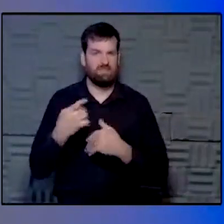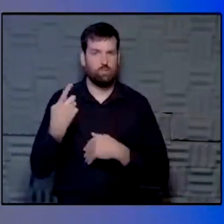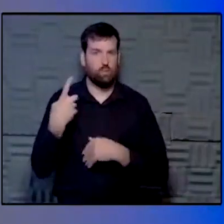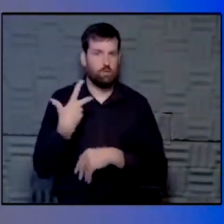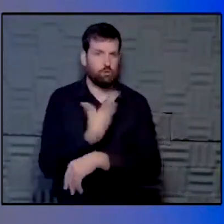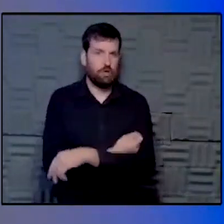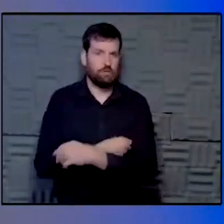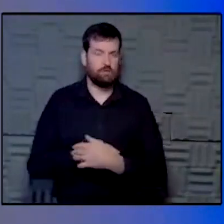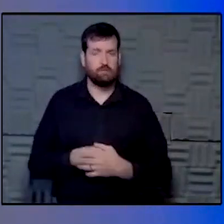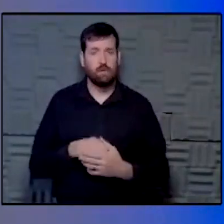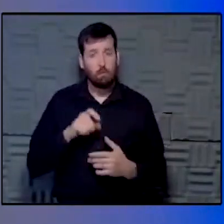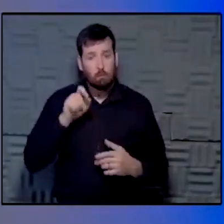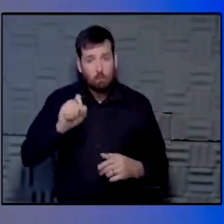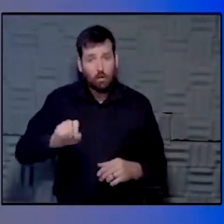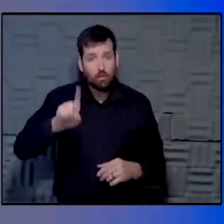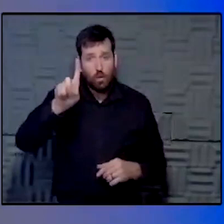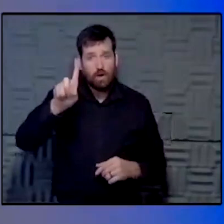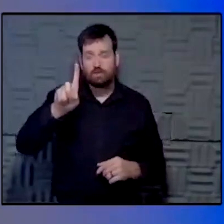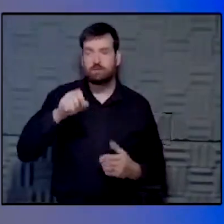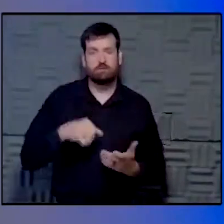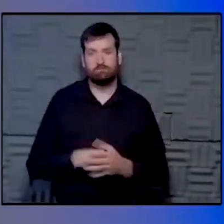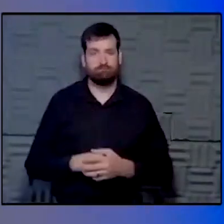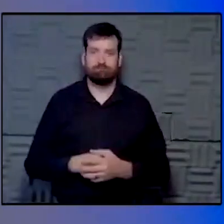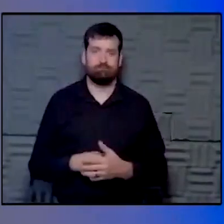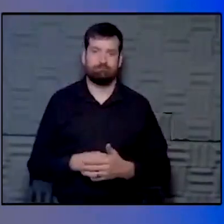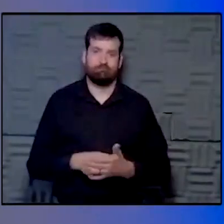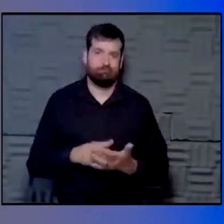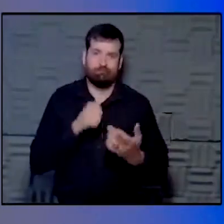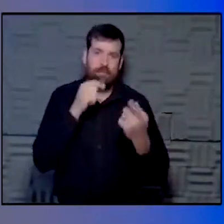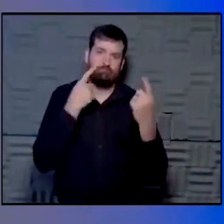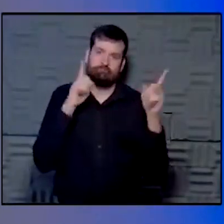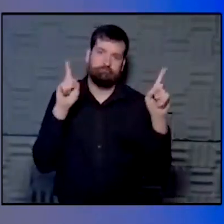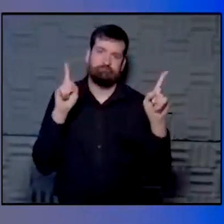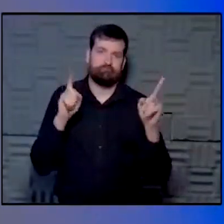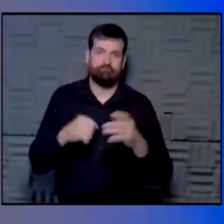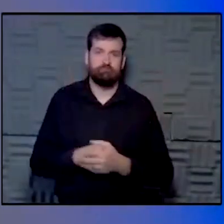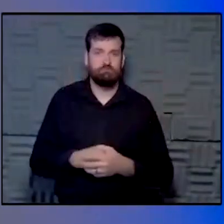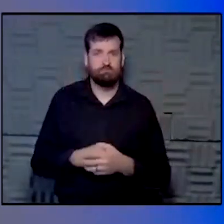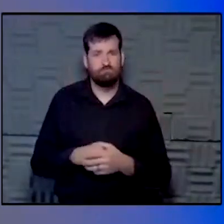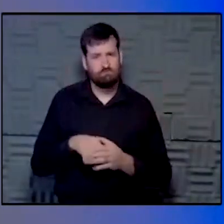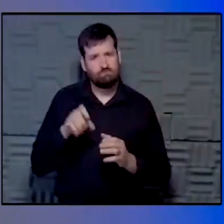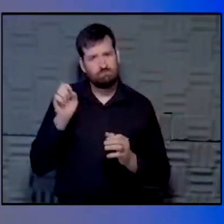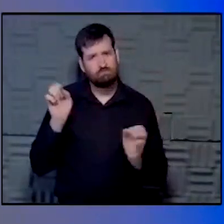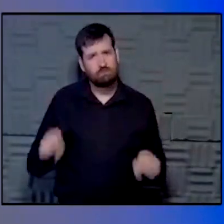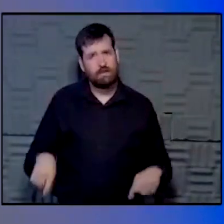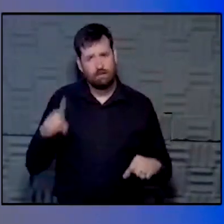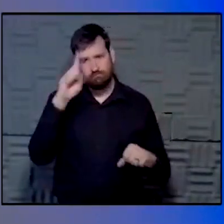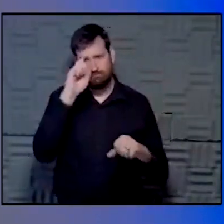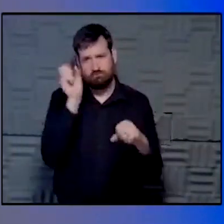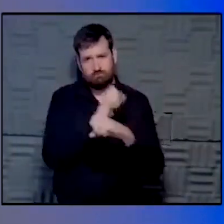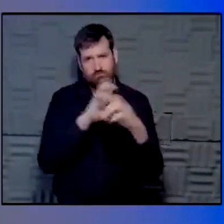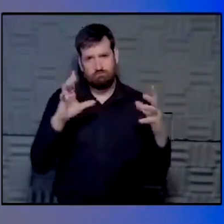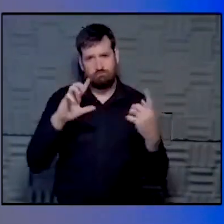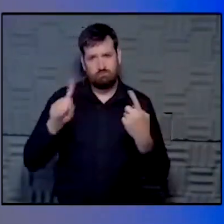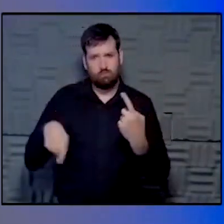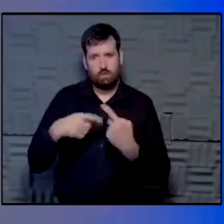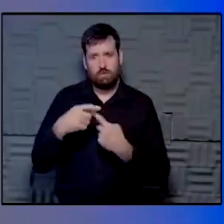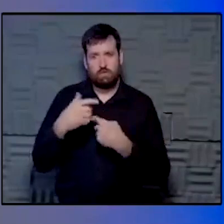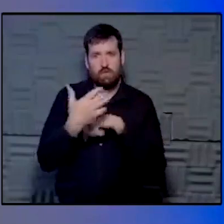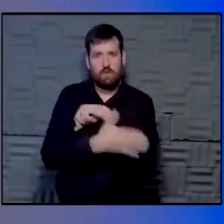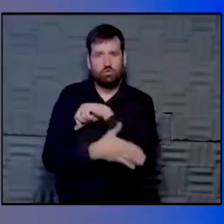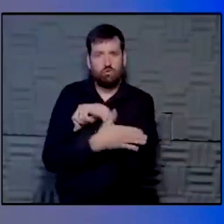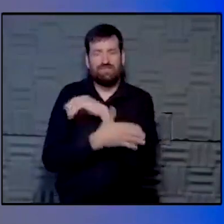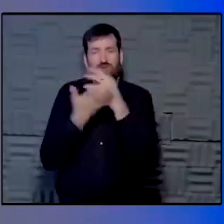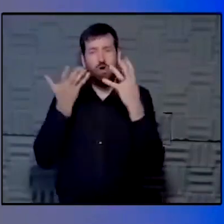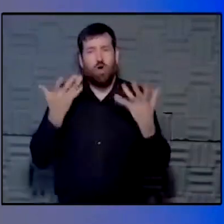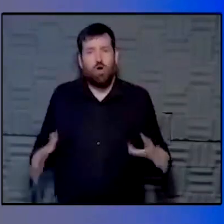And 0.1% is not going to get us very far around the world. And you can imagine when a country is already stretched thin in